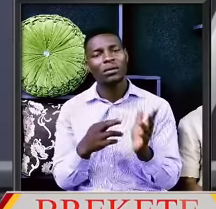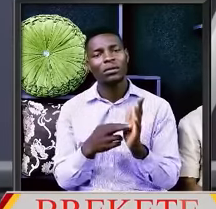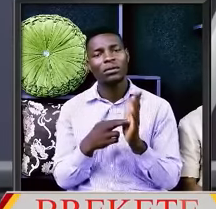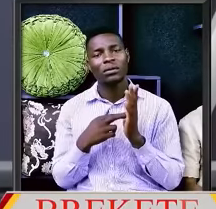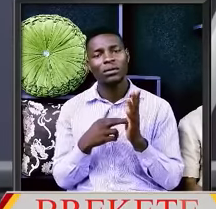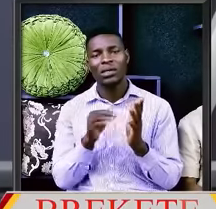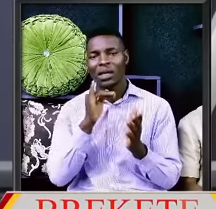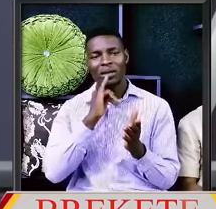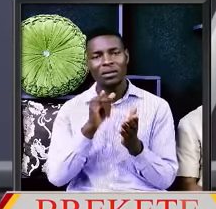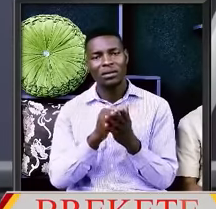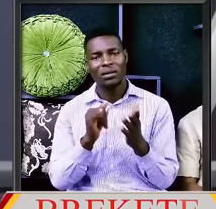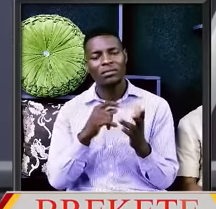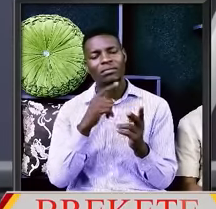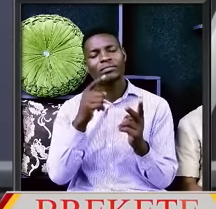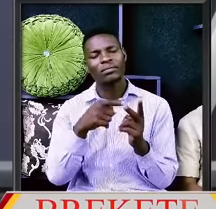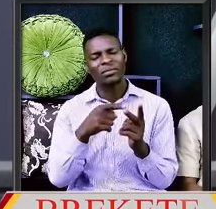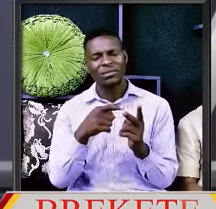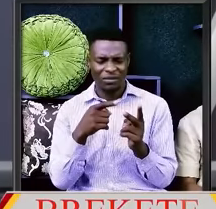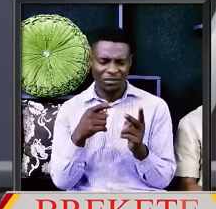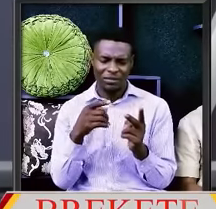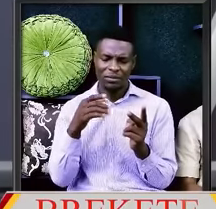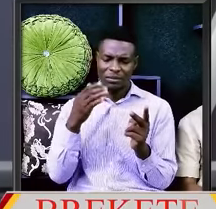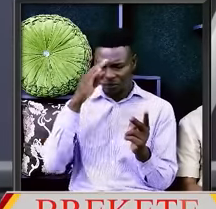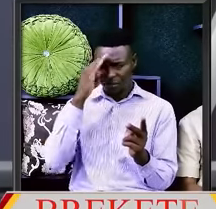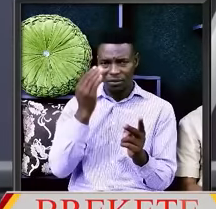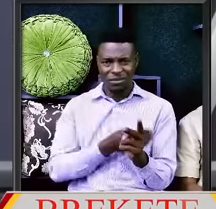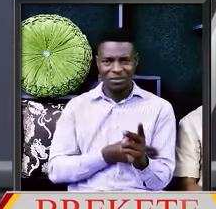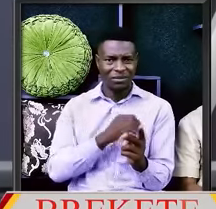one where they talk say the pikin no be own.